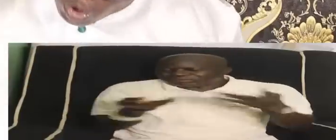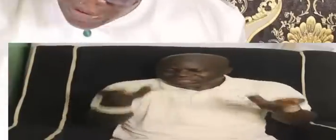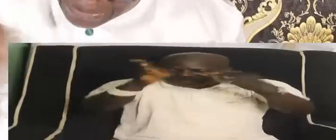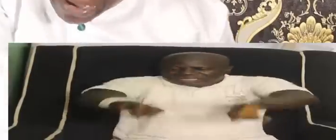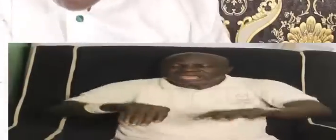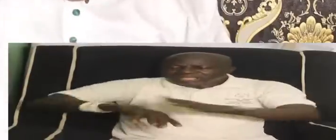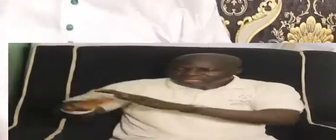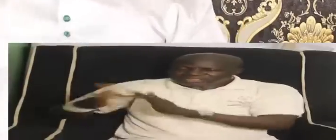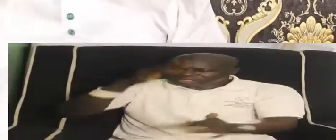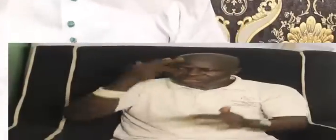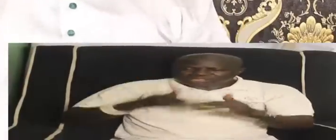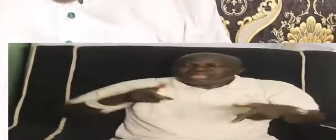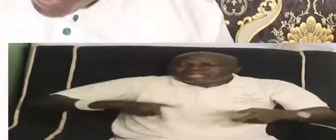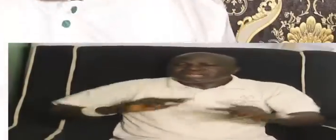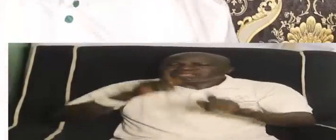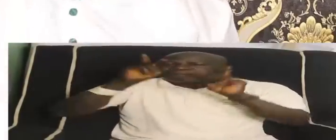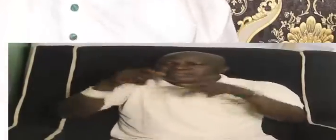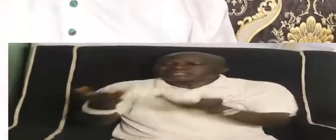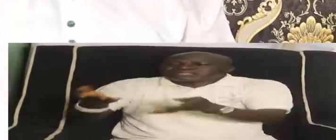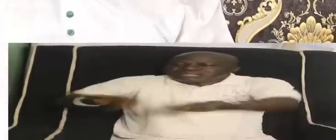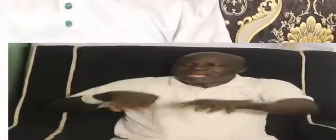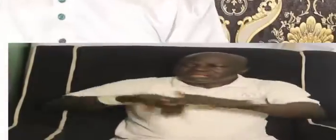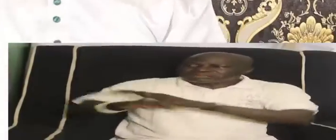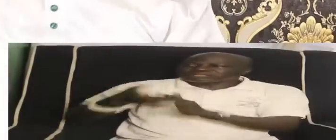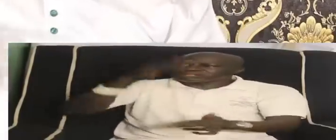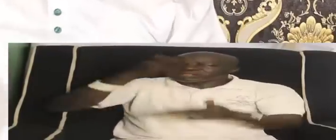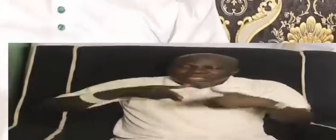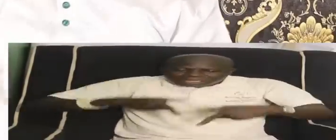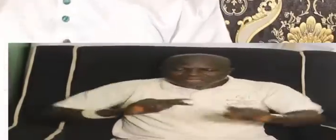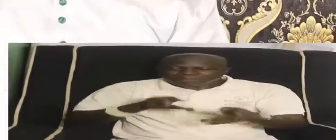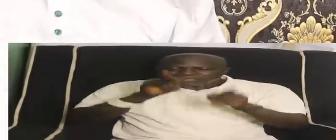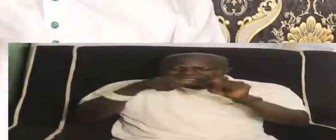with one. That's why you pray. Lord,